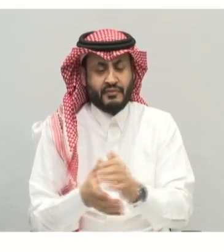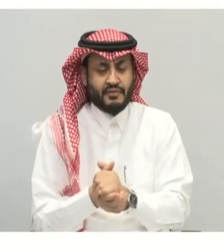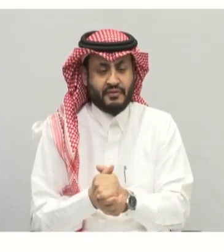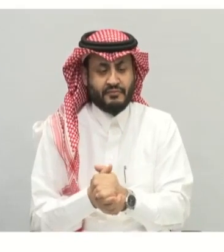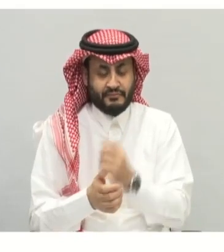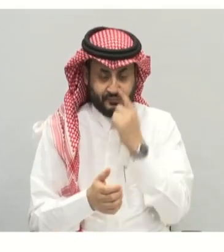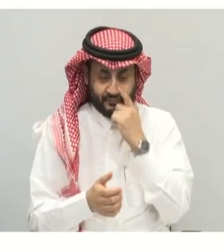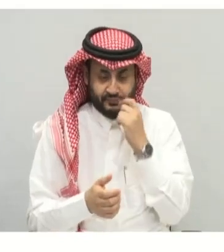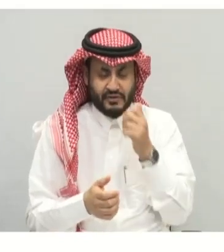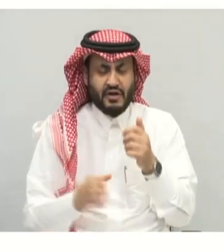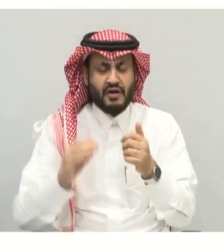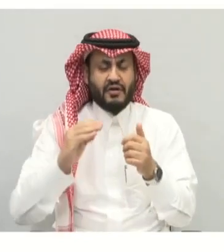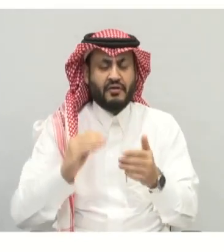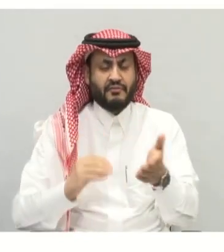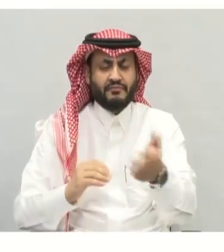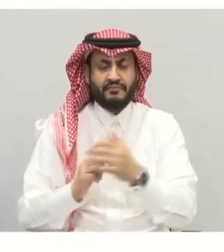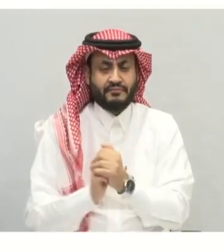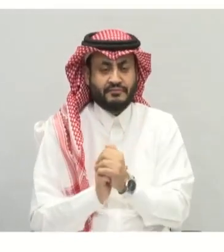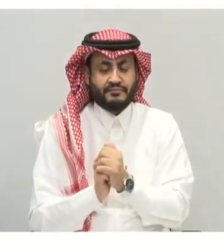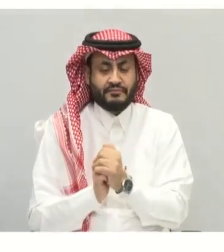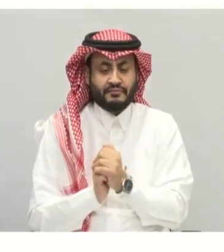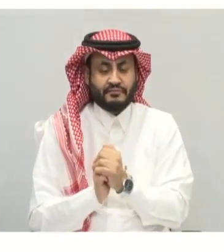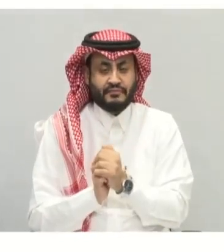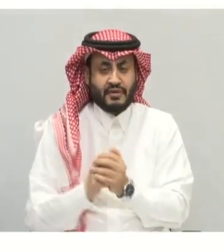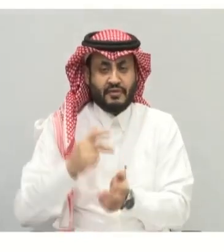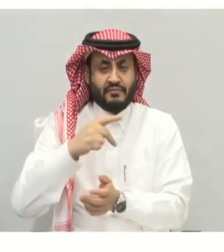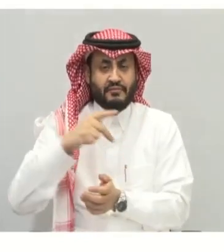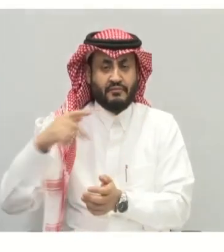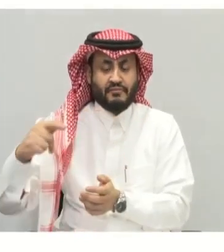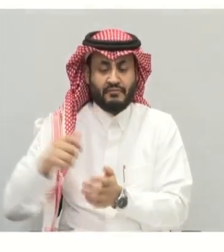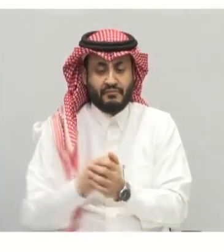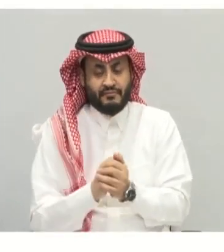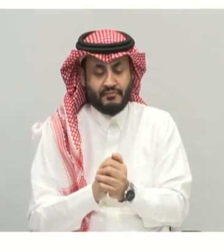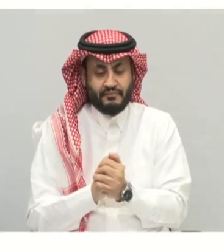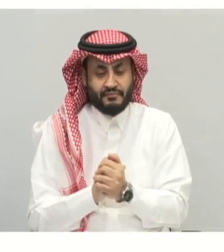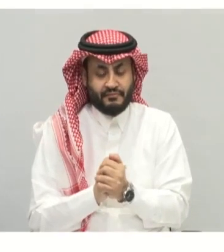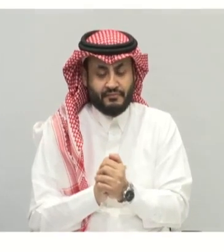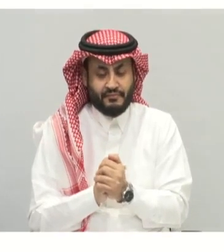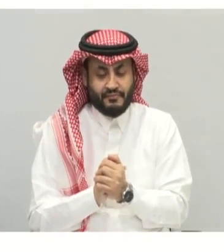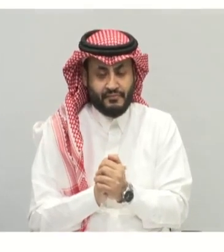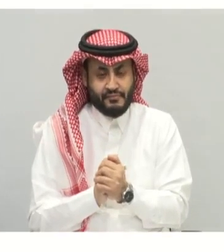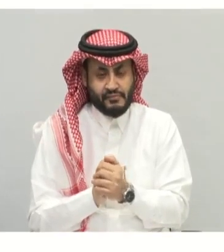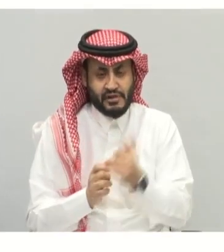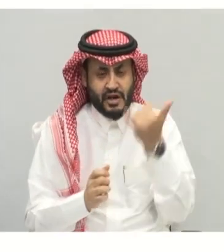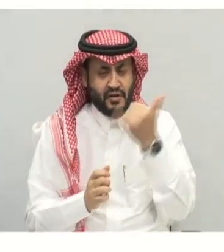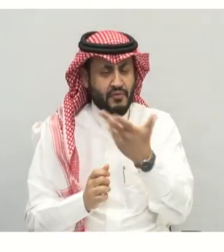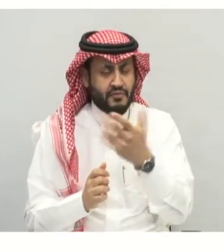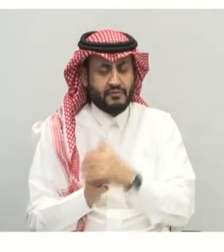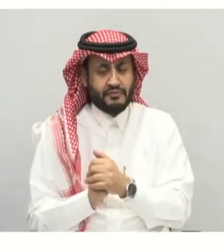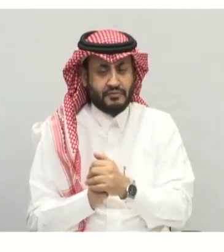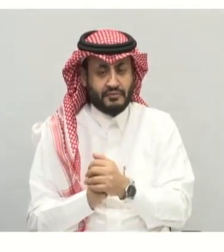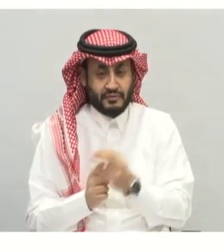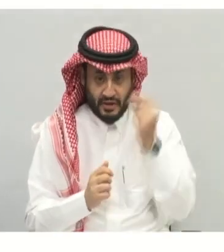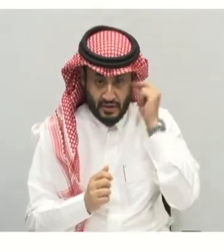this we did answer a couple of questions about the best perfect as you can see and we said that what is important that you